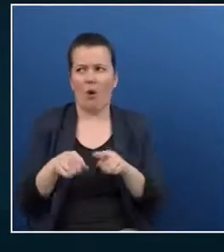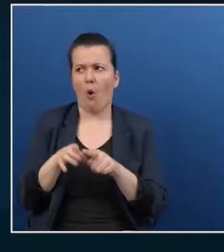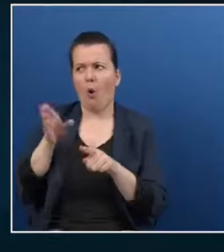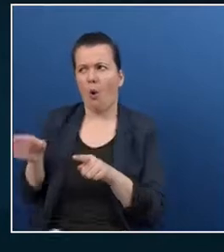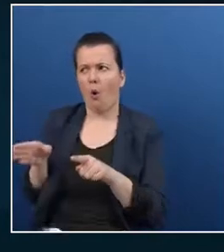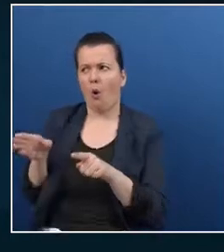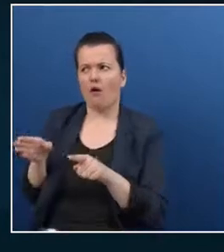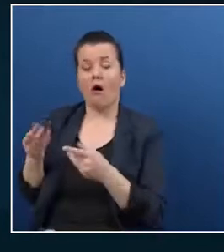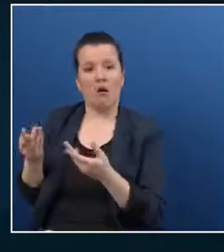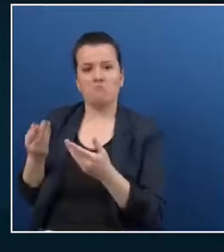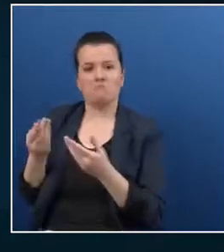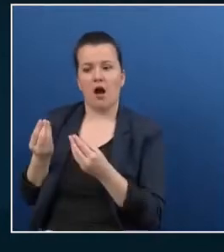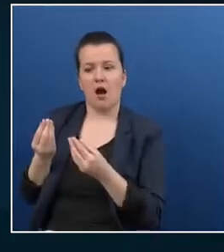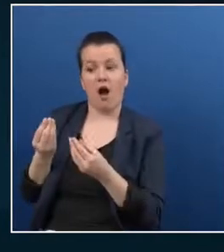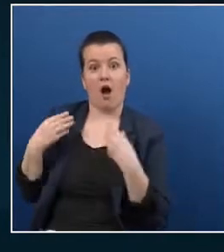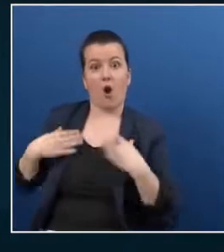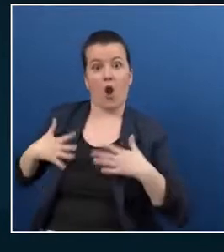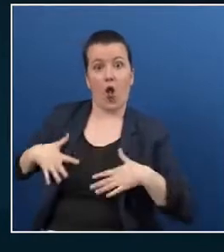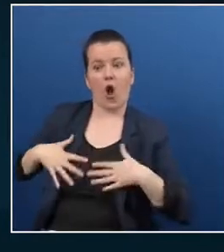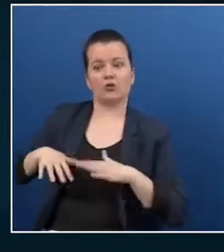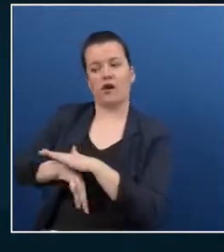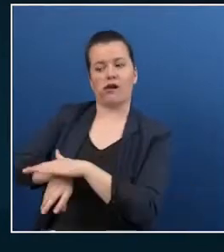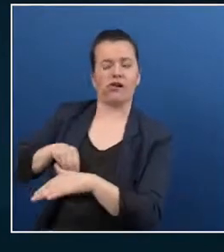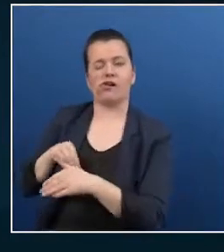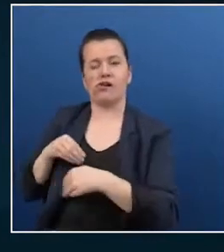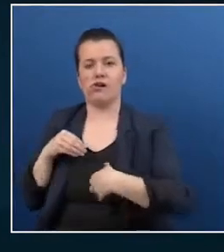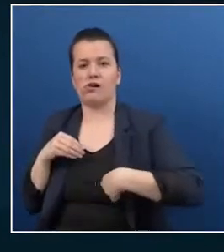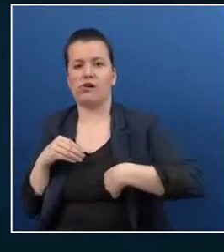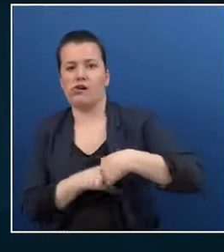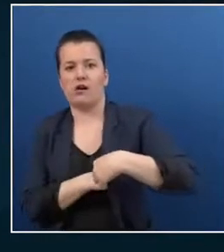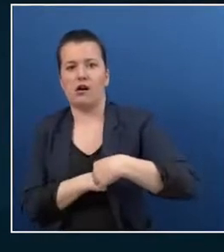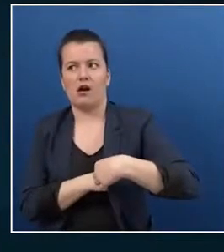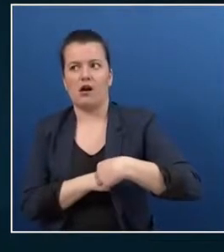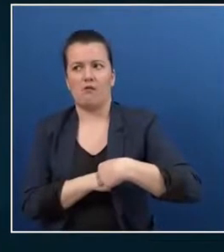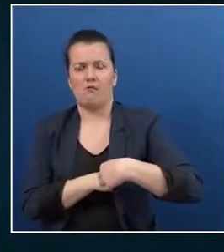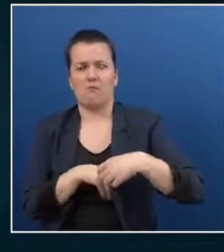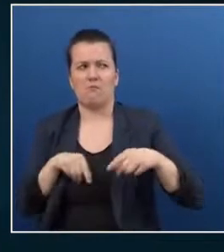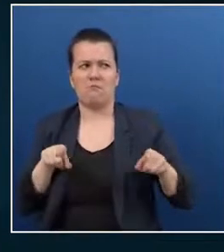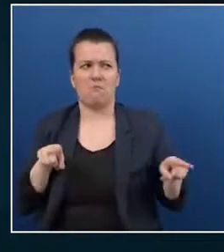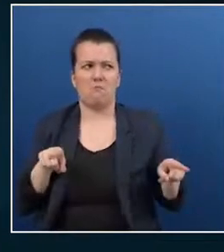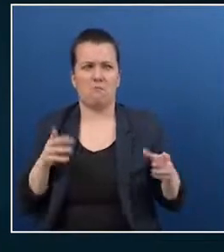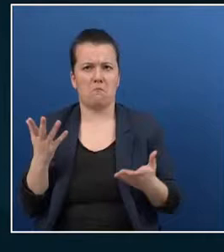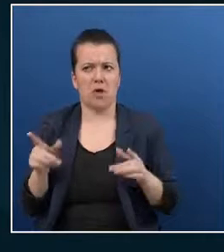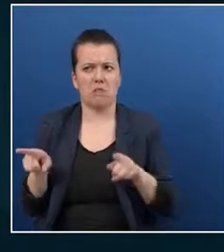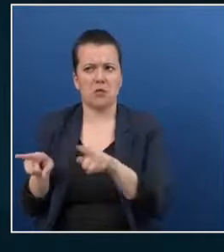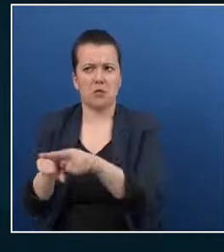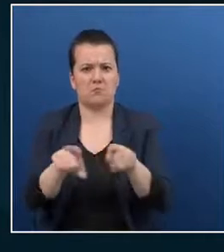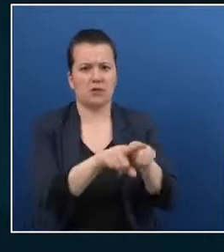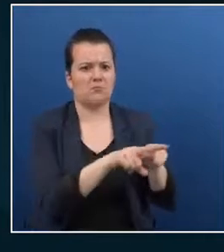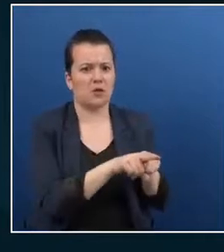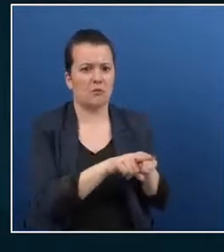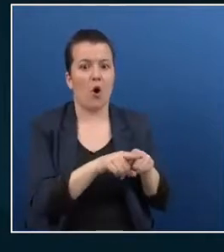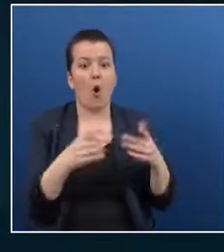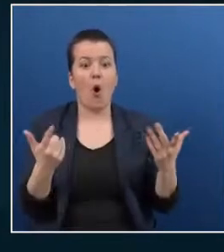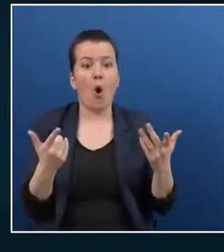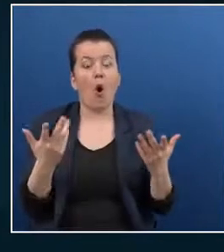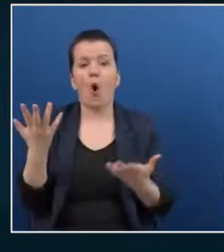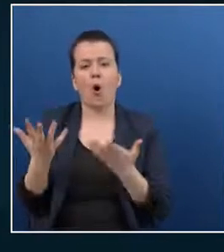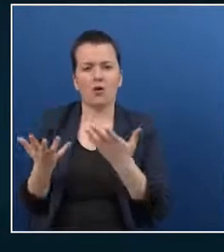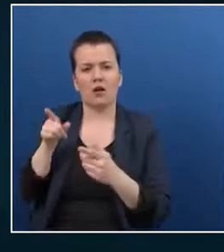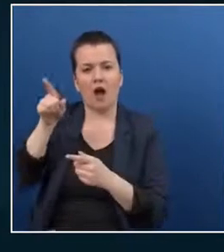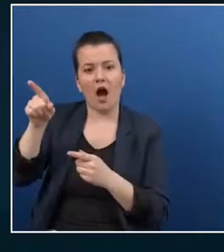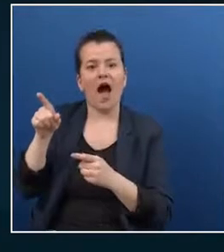stealing a shirt from a big store and then stealing a pangolin from a